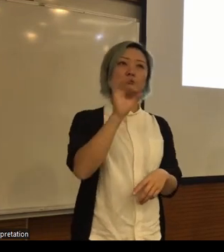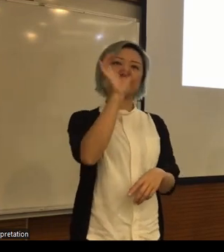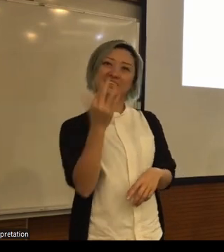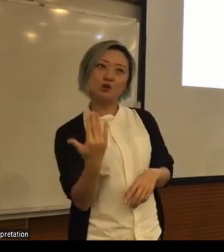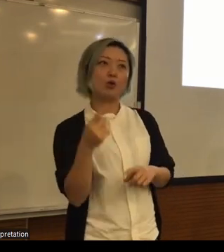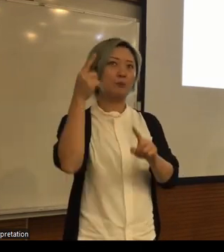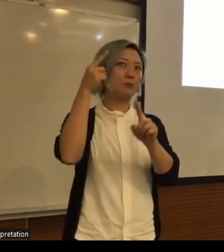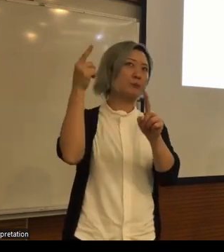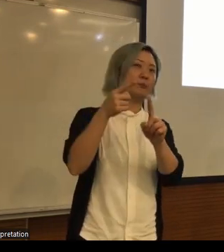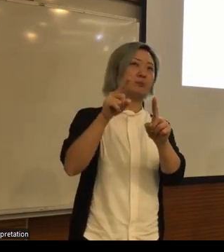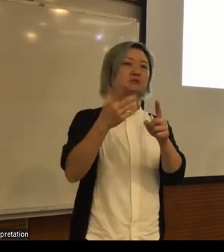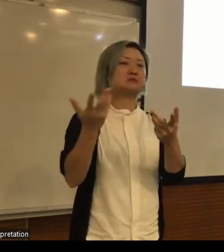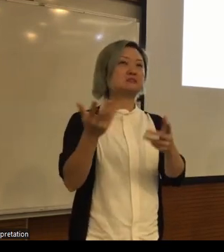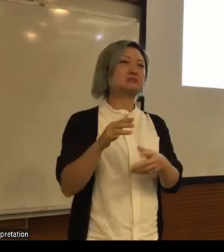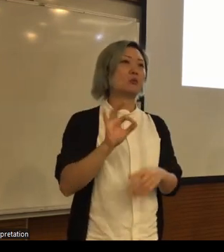goal.